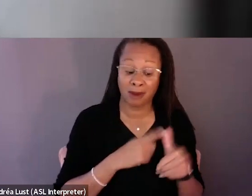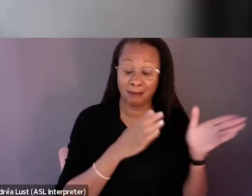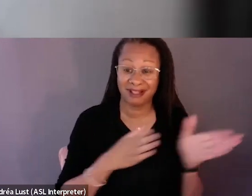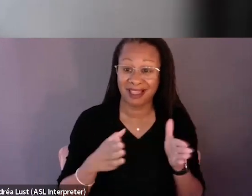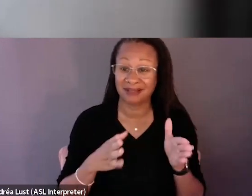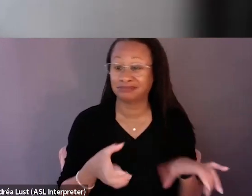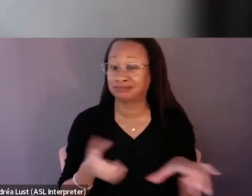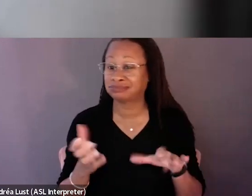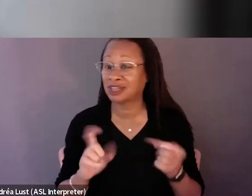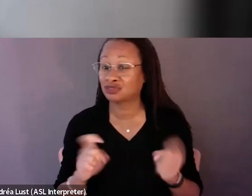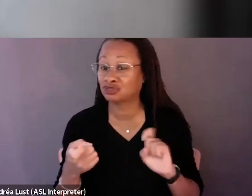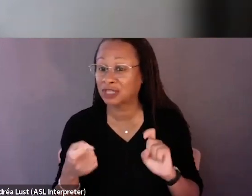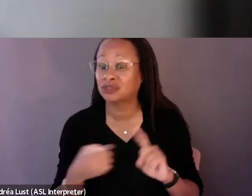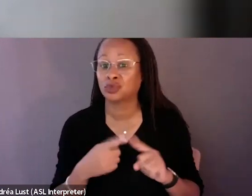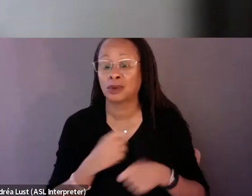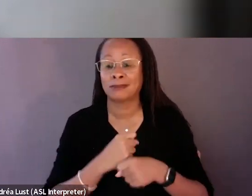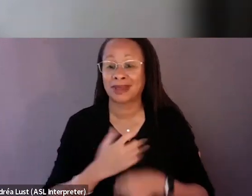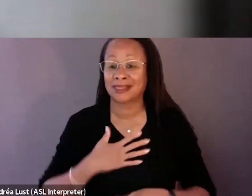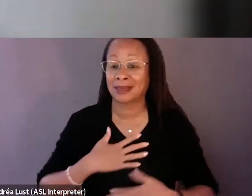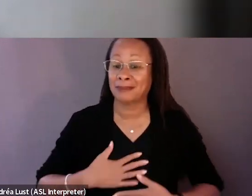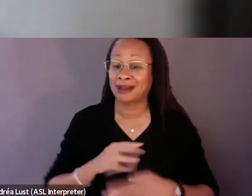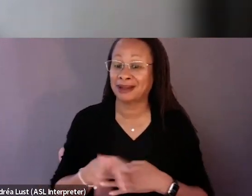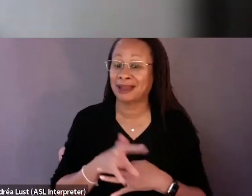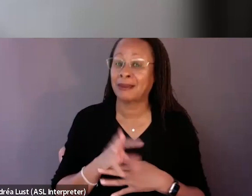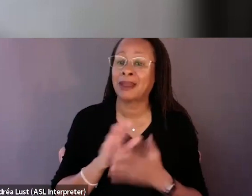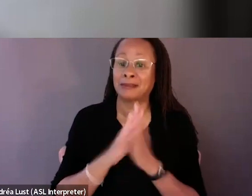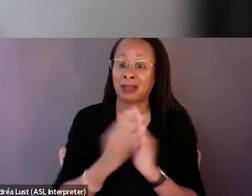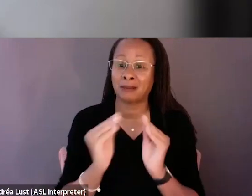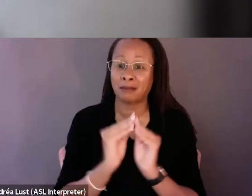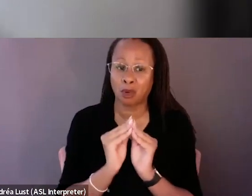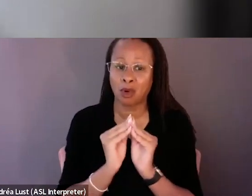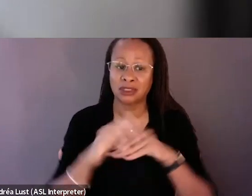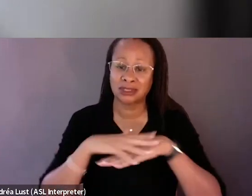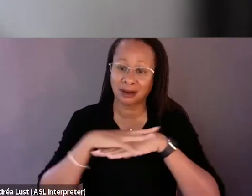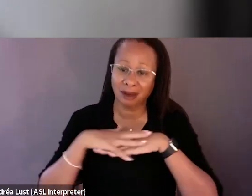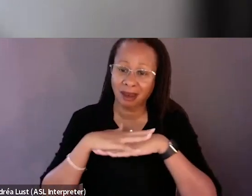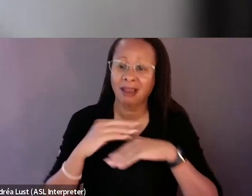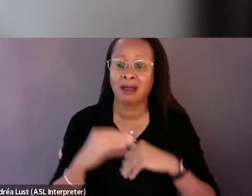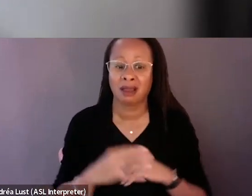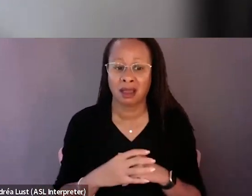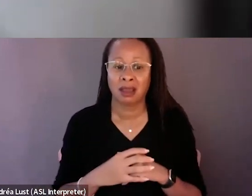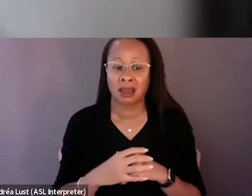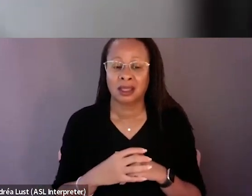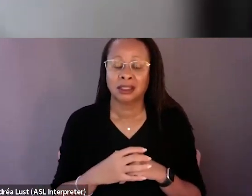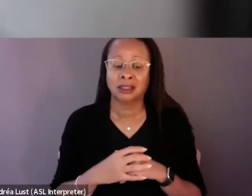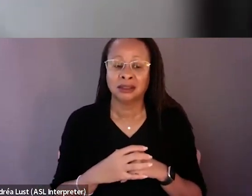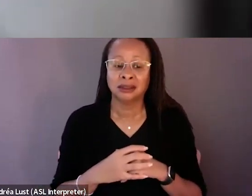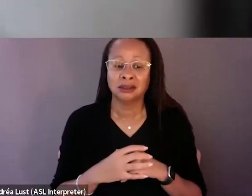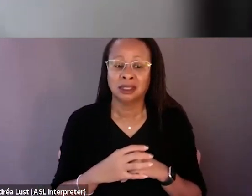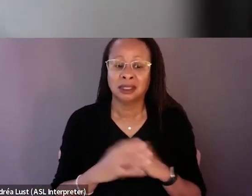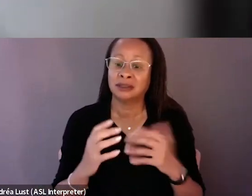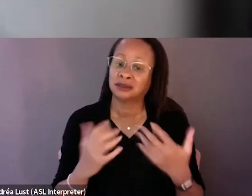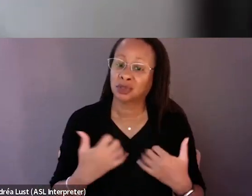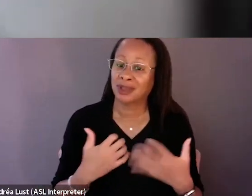to make the body cam be more soft and to make audience